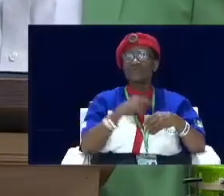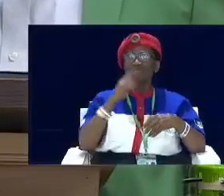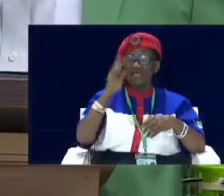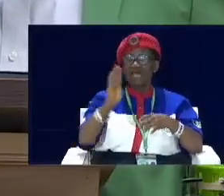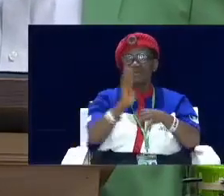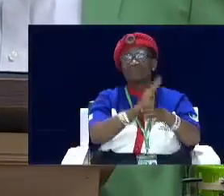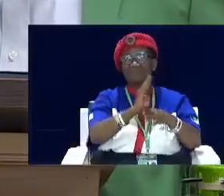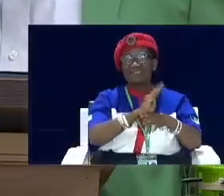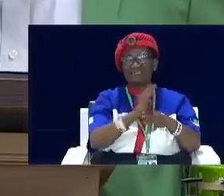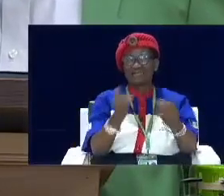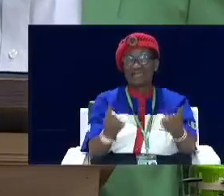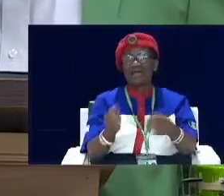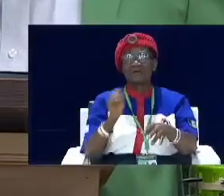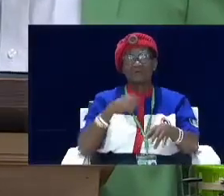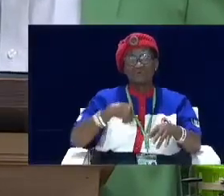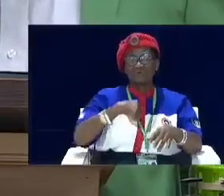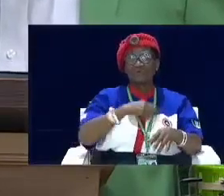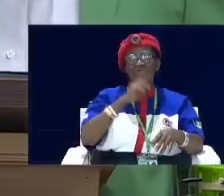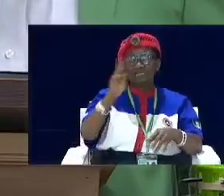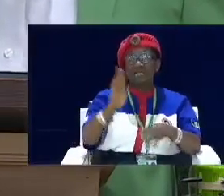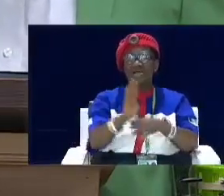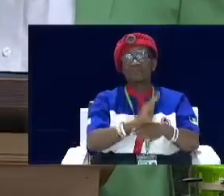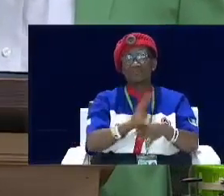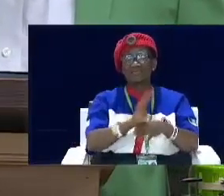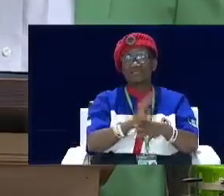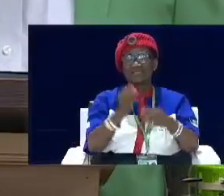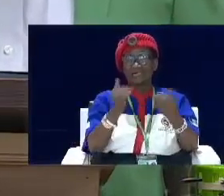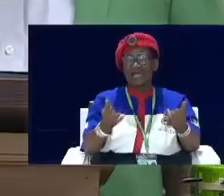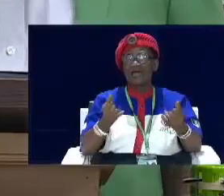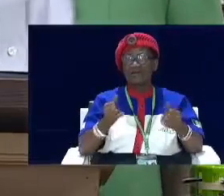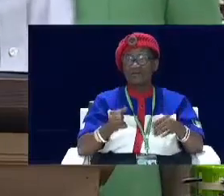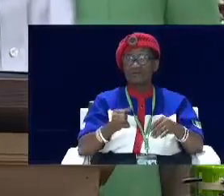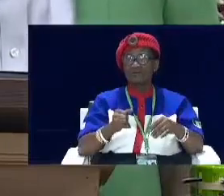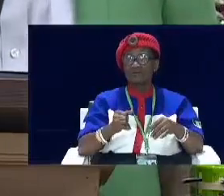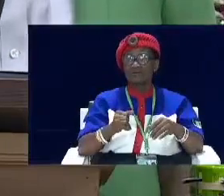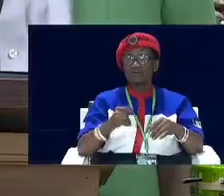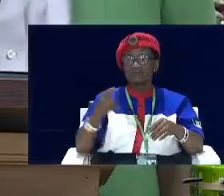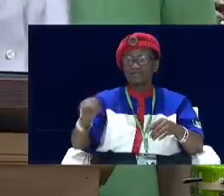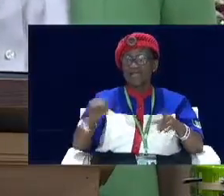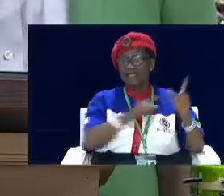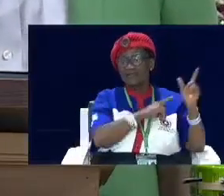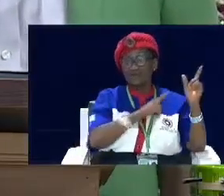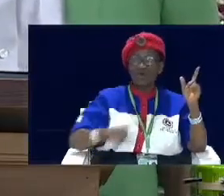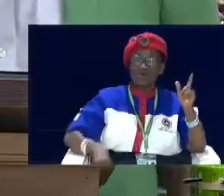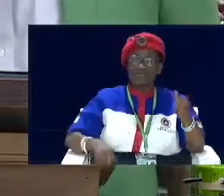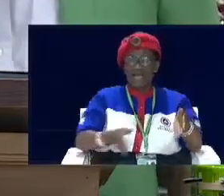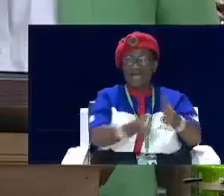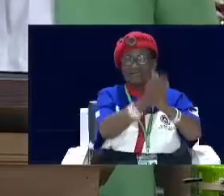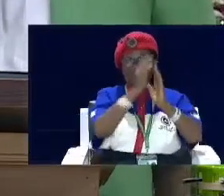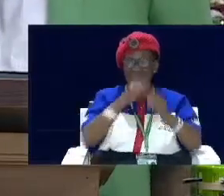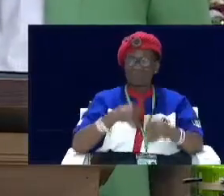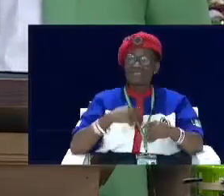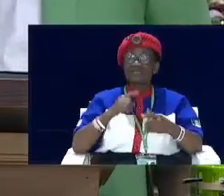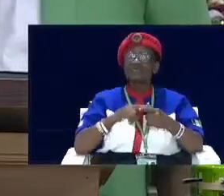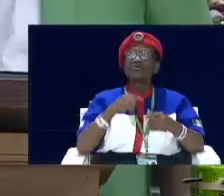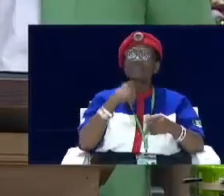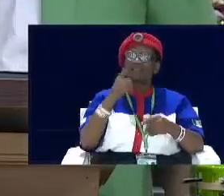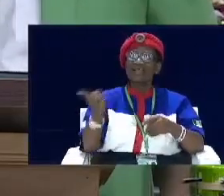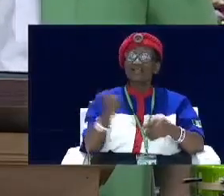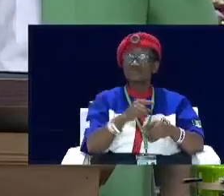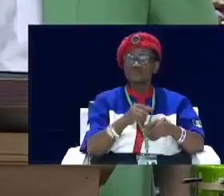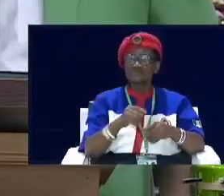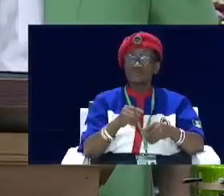now. Owo oju wa di nisisiyi. God asked me to tell you. Olorun ni ki so fun o. Ignore